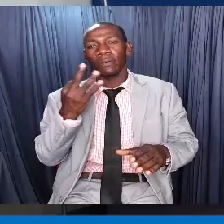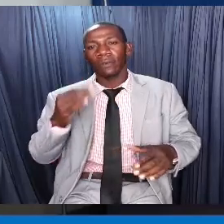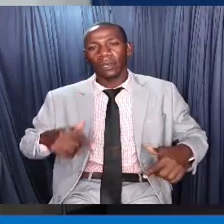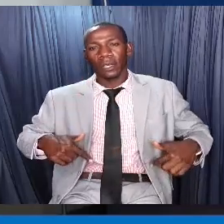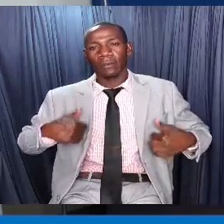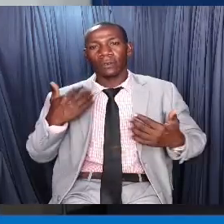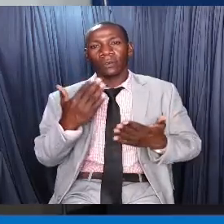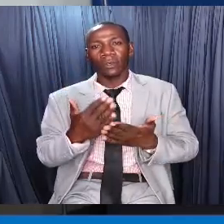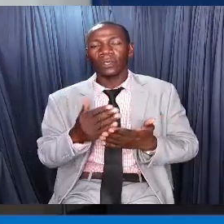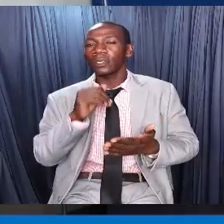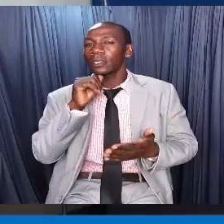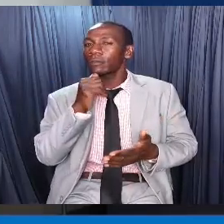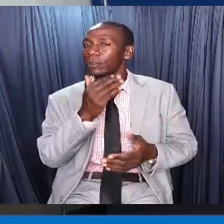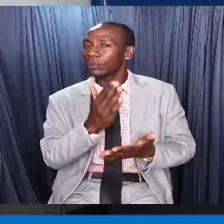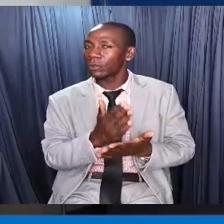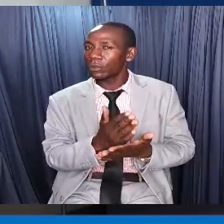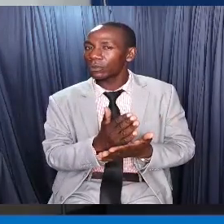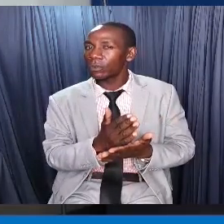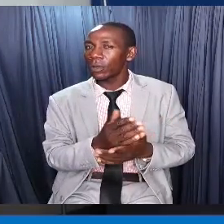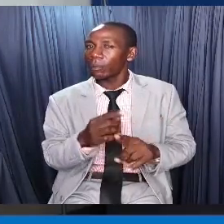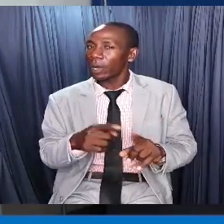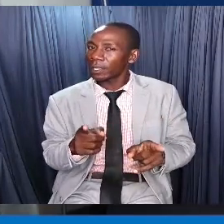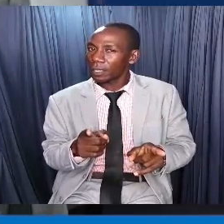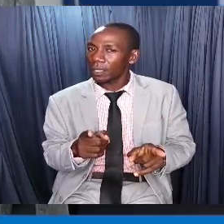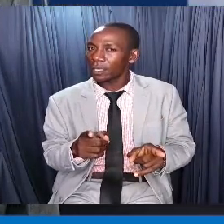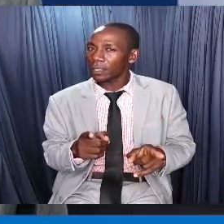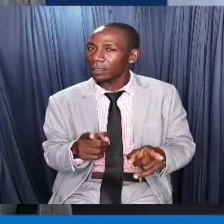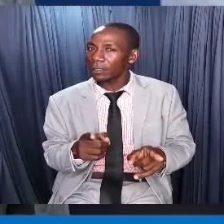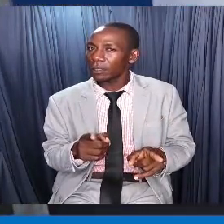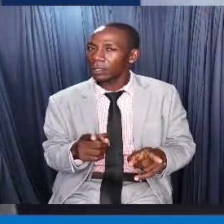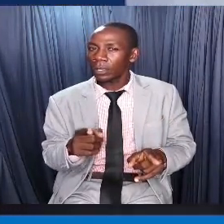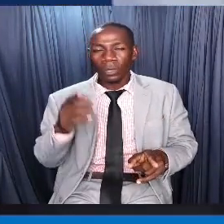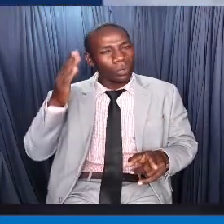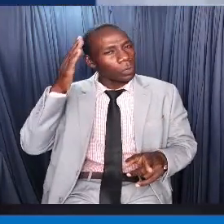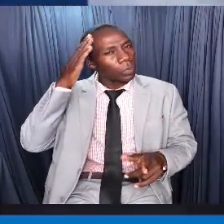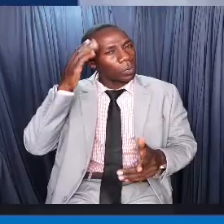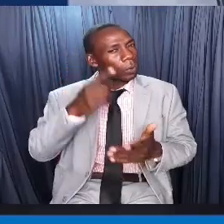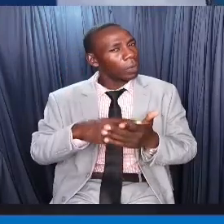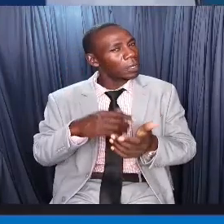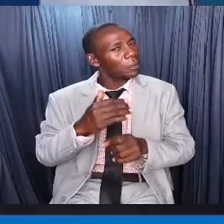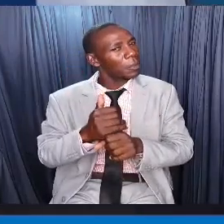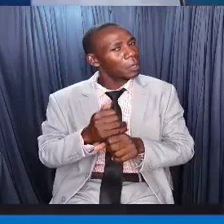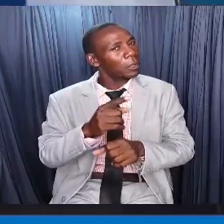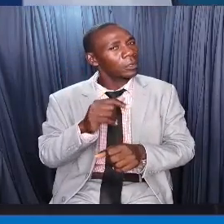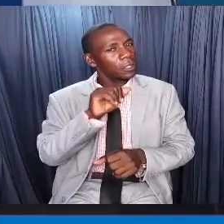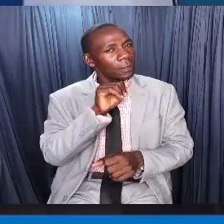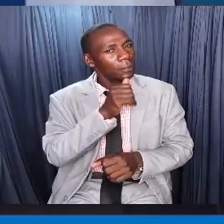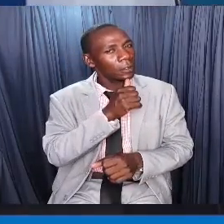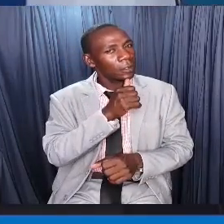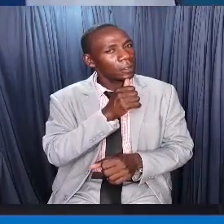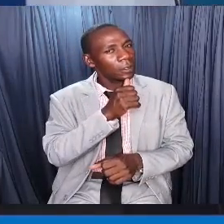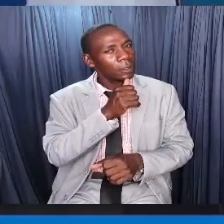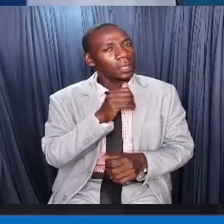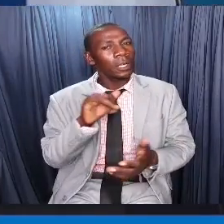freely. Unasumbuka kweli? You're truly suffering? Lakini. But. Unajua kinachokusumbua? Do you know what is bothering you?